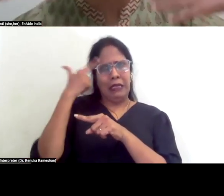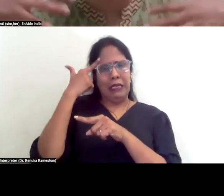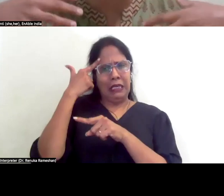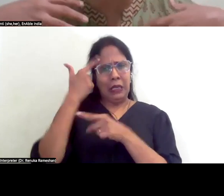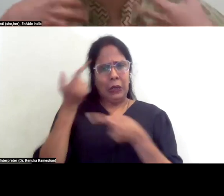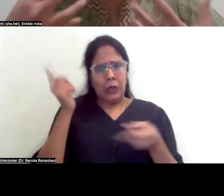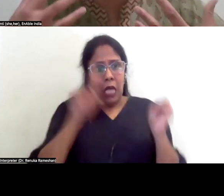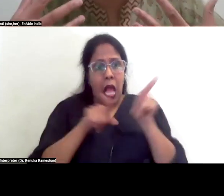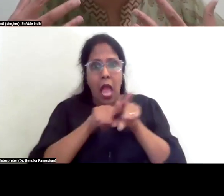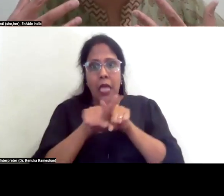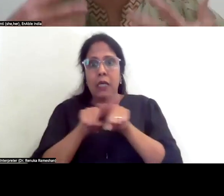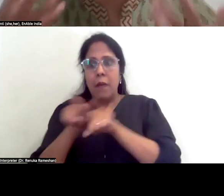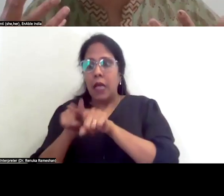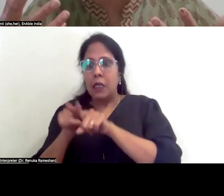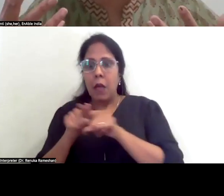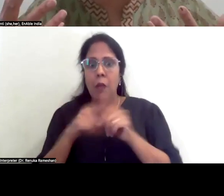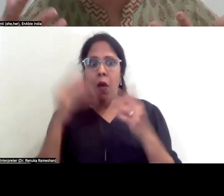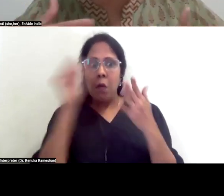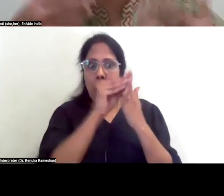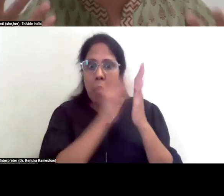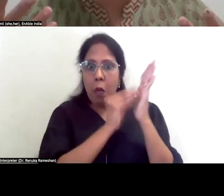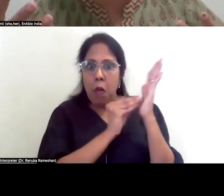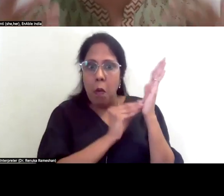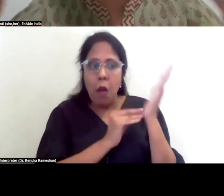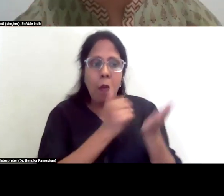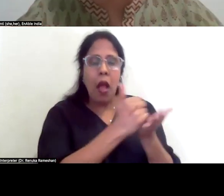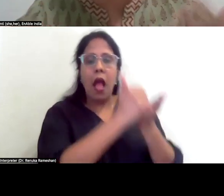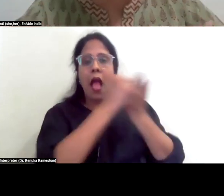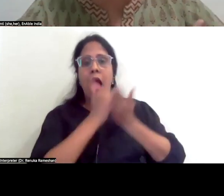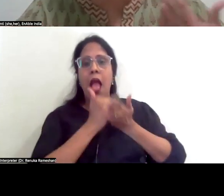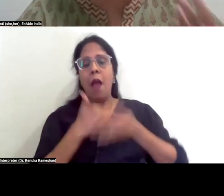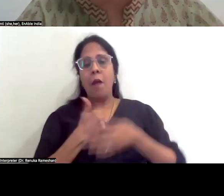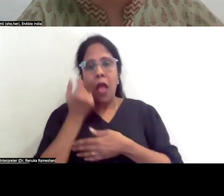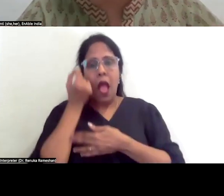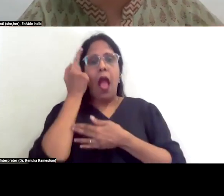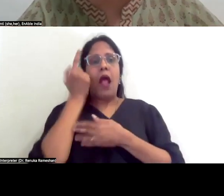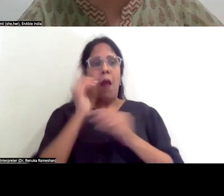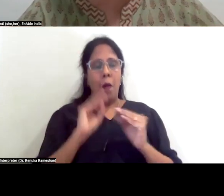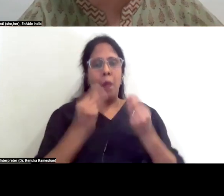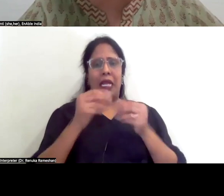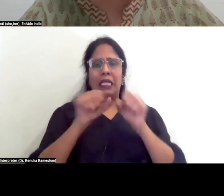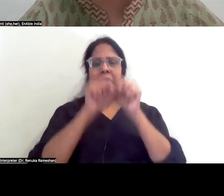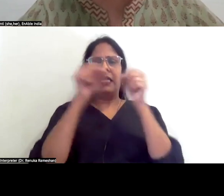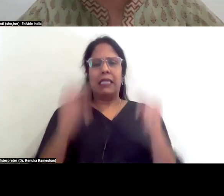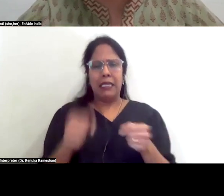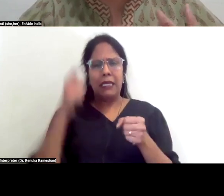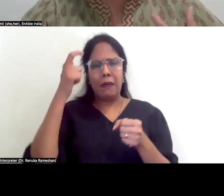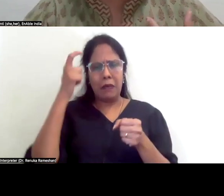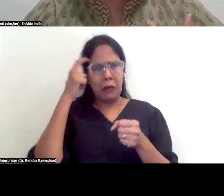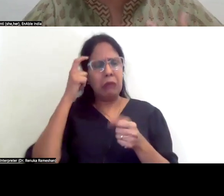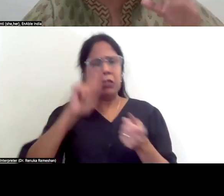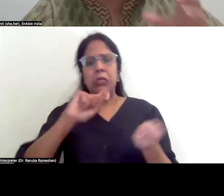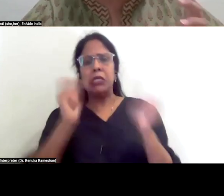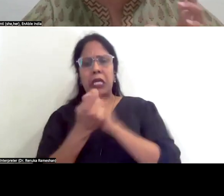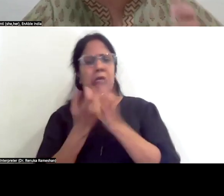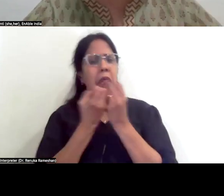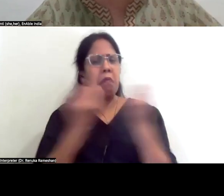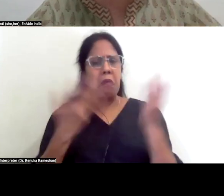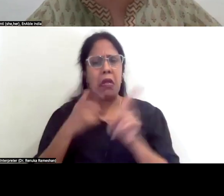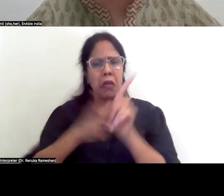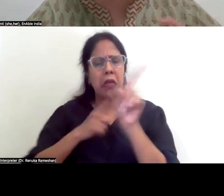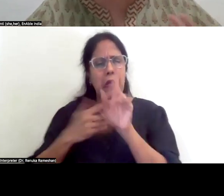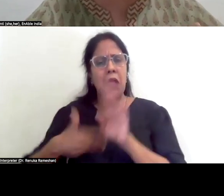these examples helped me to understand it even better, though I feel I know systems change for years, right? Now, just to